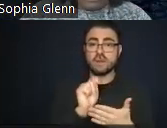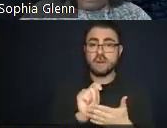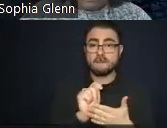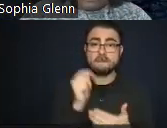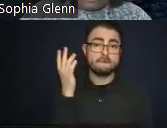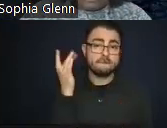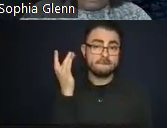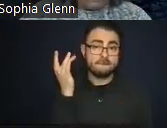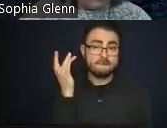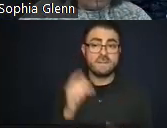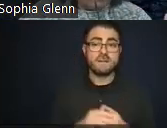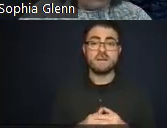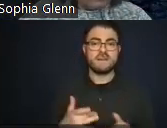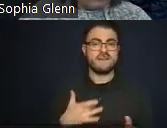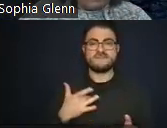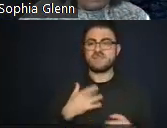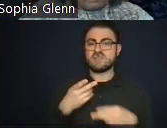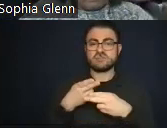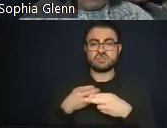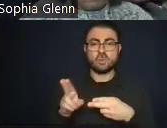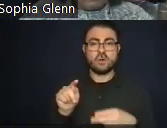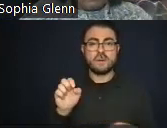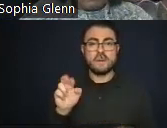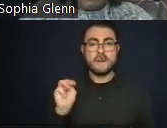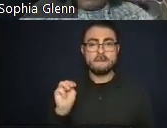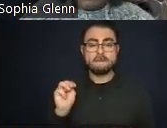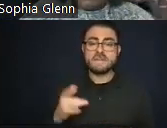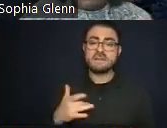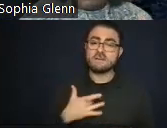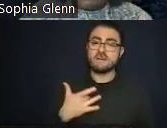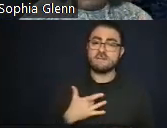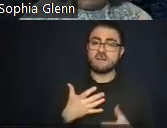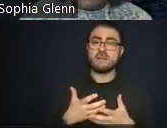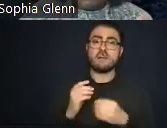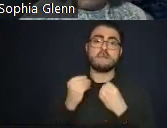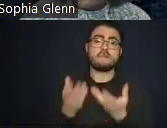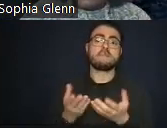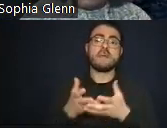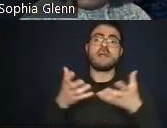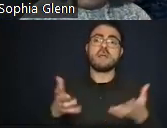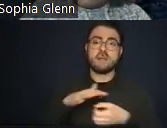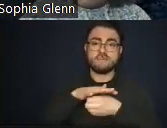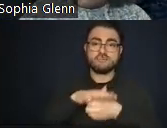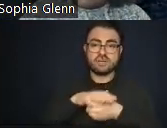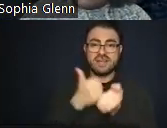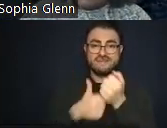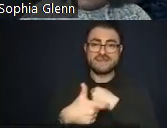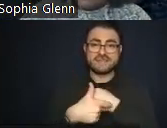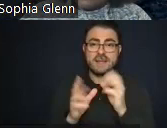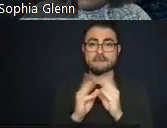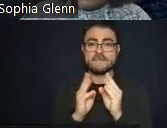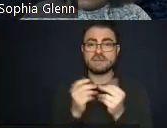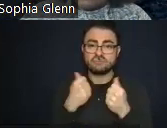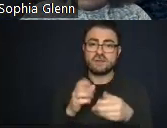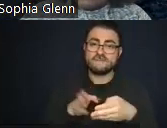feel like with these shorter terms, it's going to put a lot of pressure every single time you meet on to accomplish